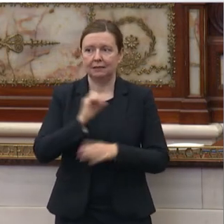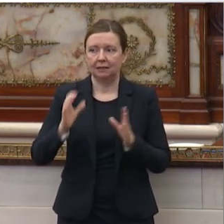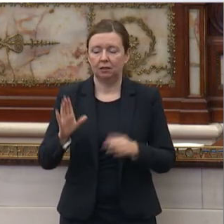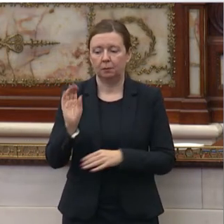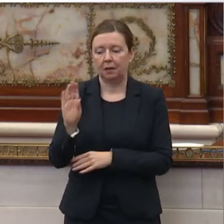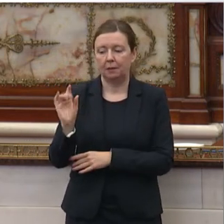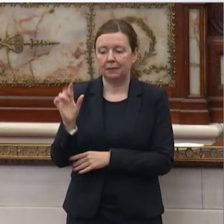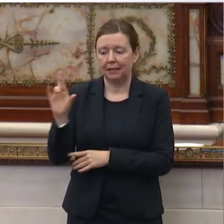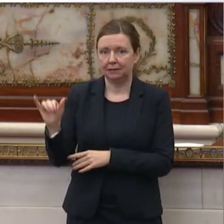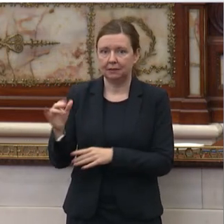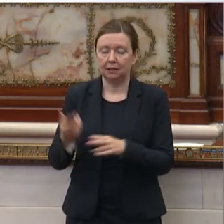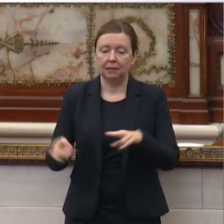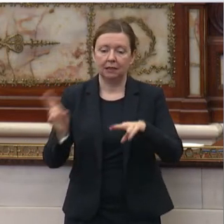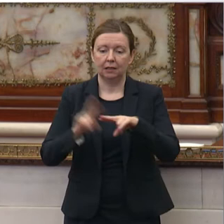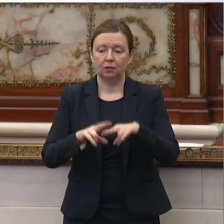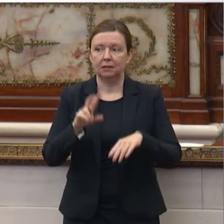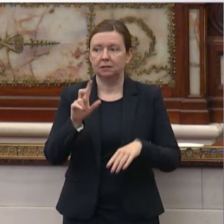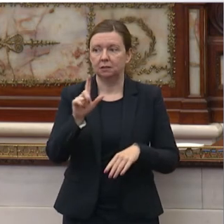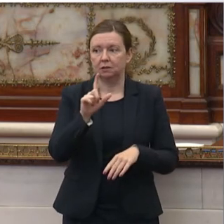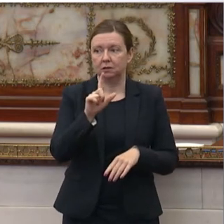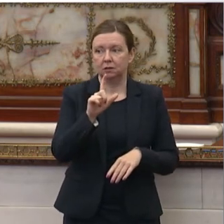which would increase